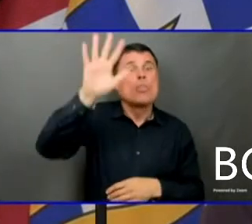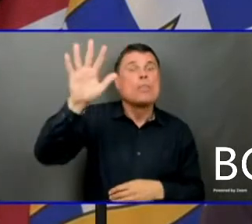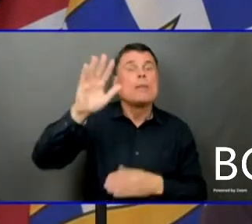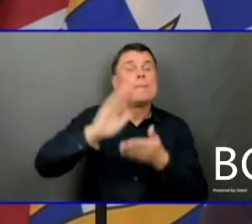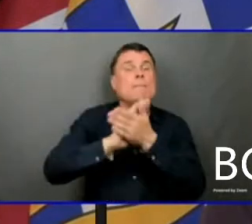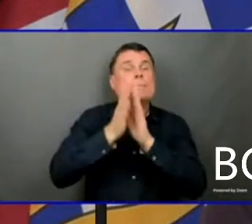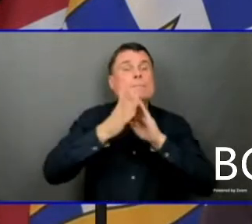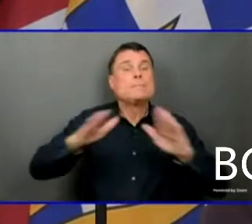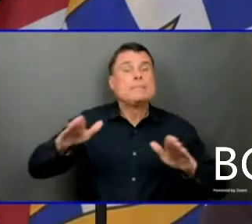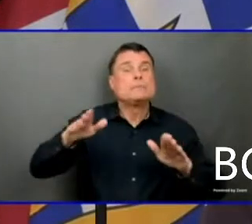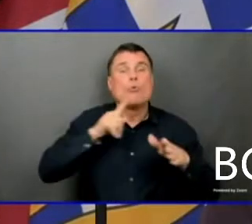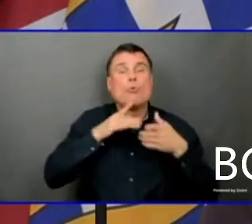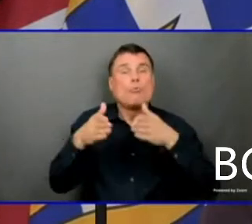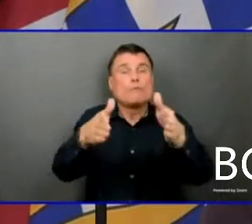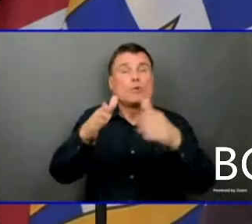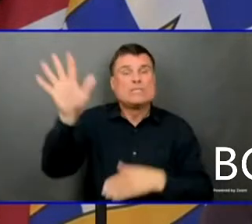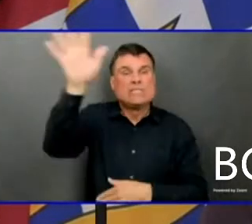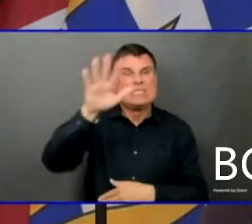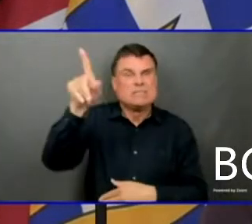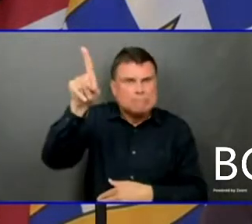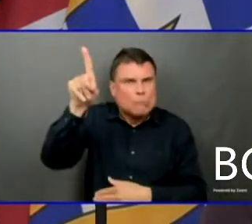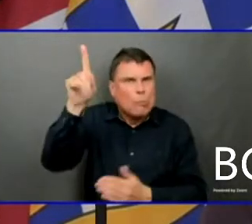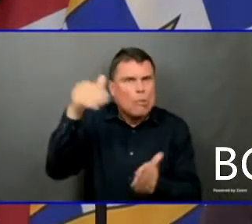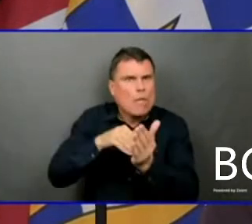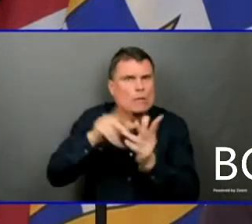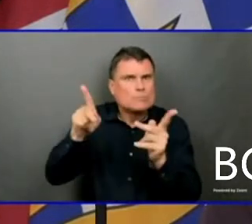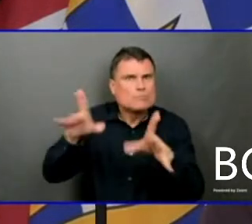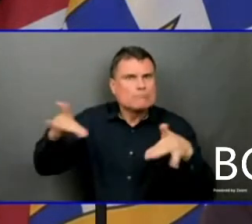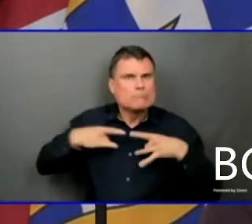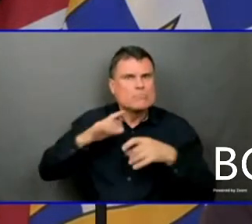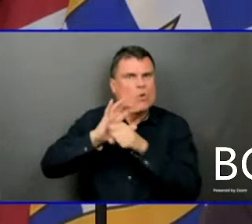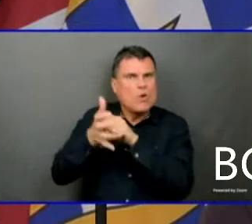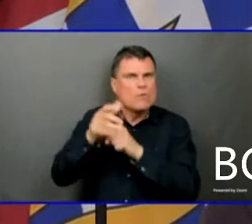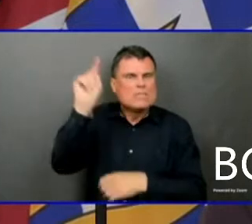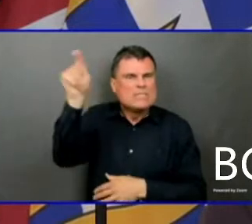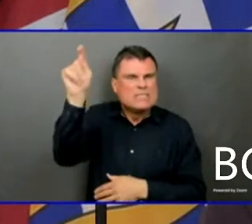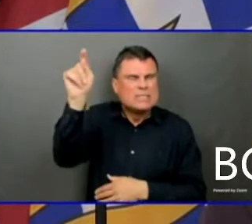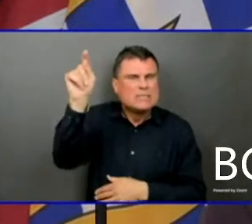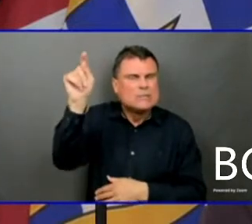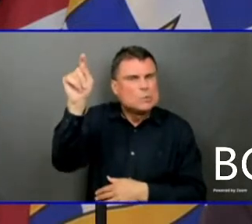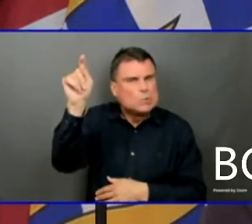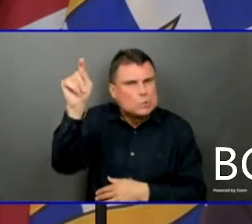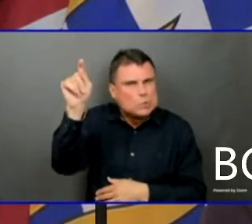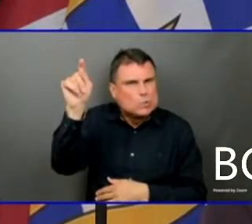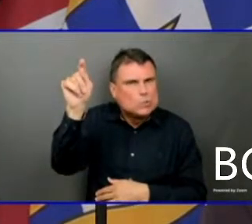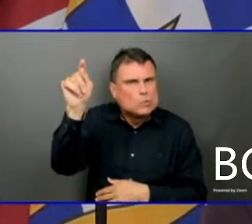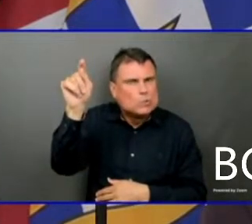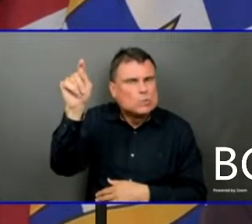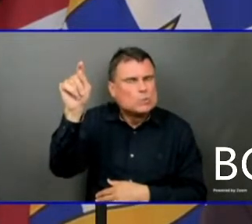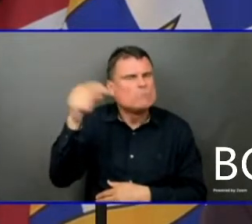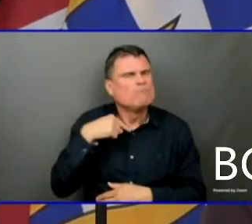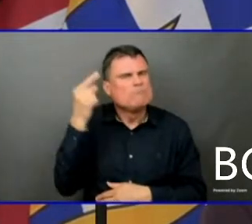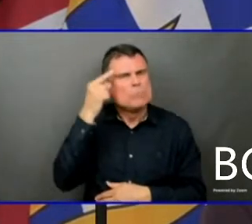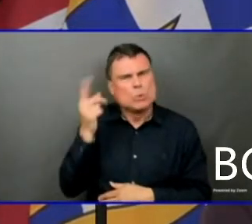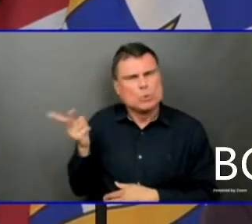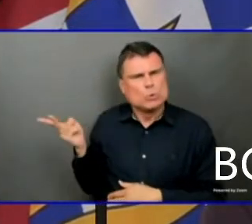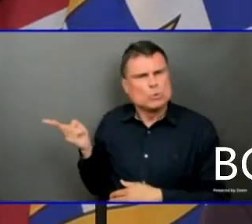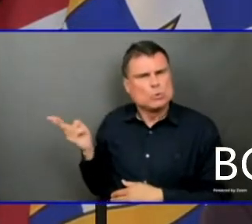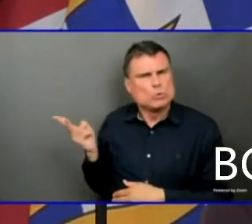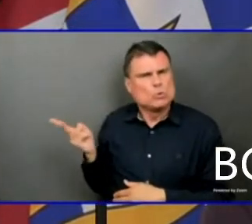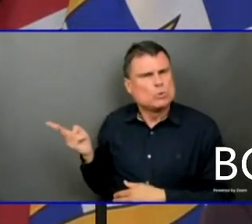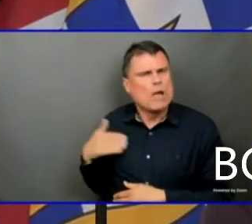then South Peace almost 1,000 as well. I was wondering, either from the minister or Dr. Henry, if there's any special consideration